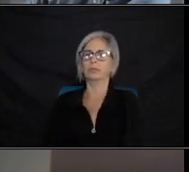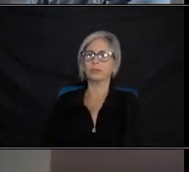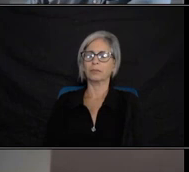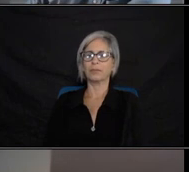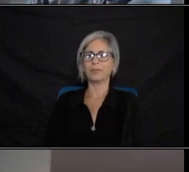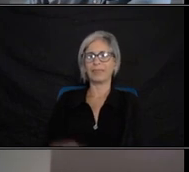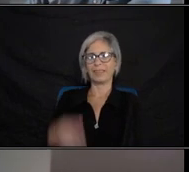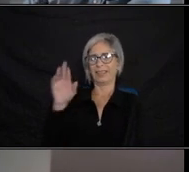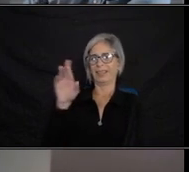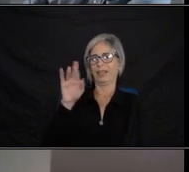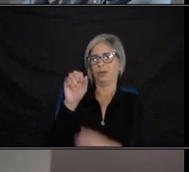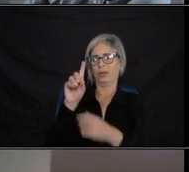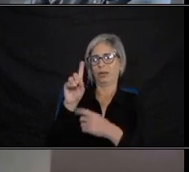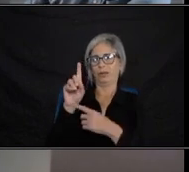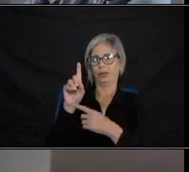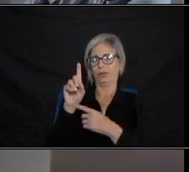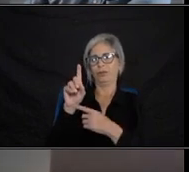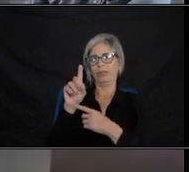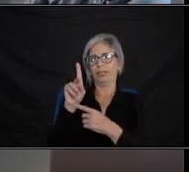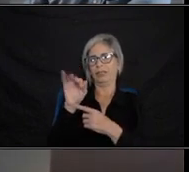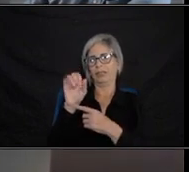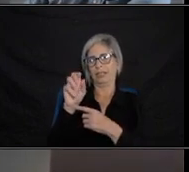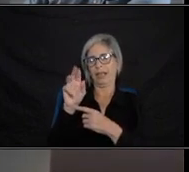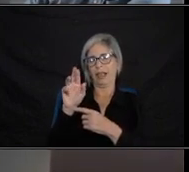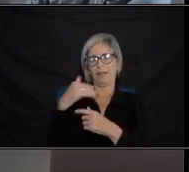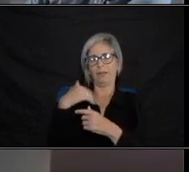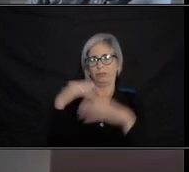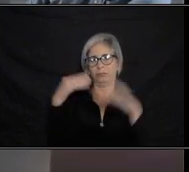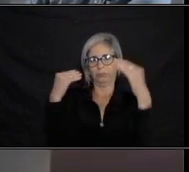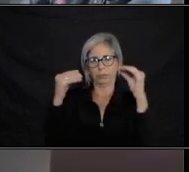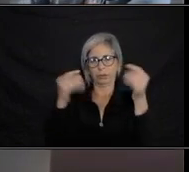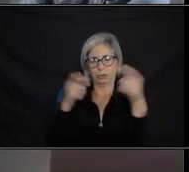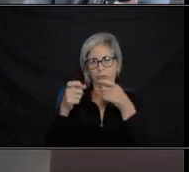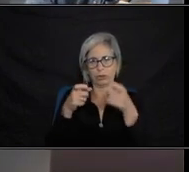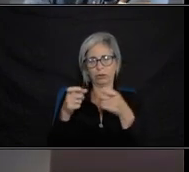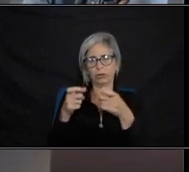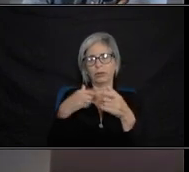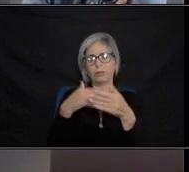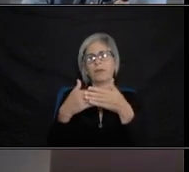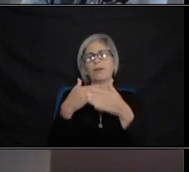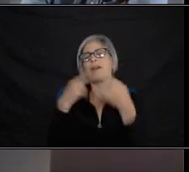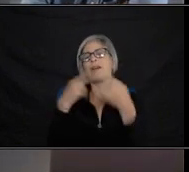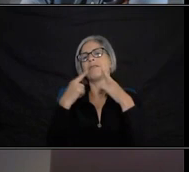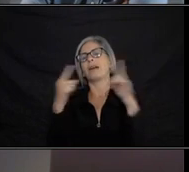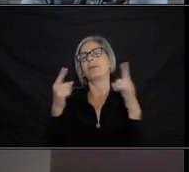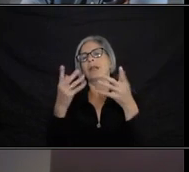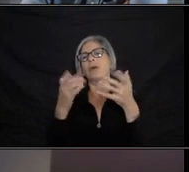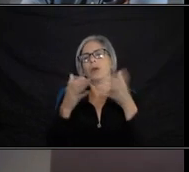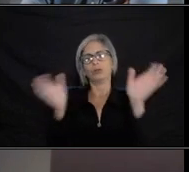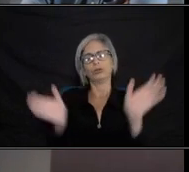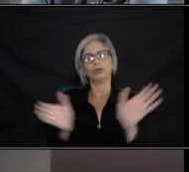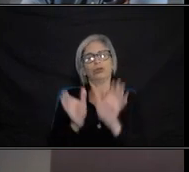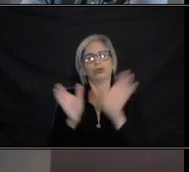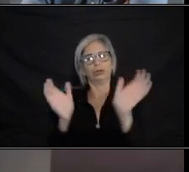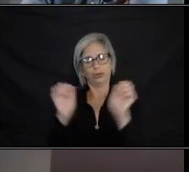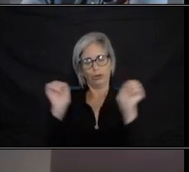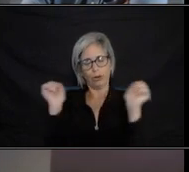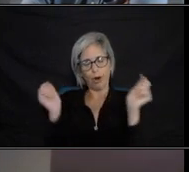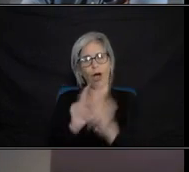Record, Eleanor Crusell, Director of Public Communications and Marketing. And before I make this announcement, I just want to encourage everyone